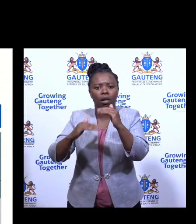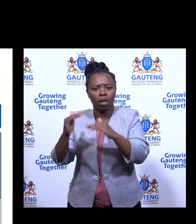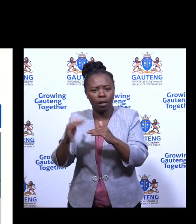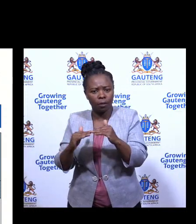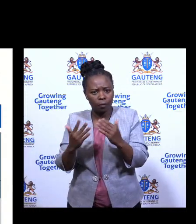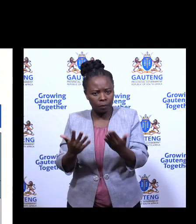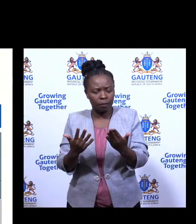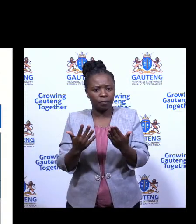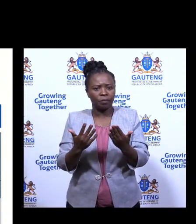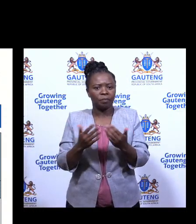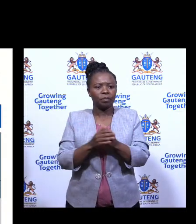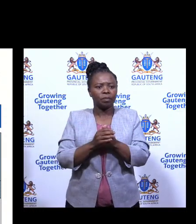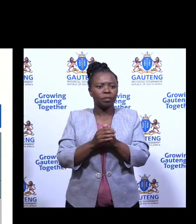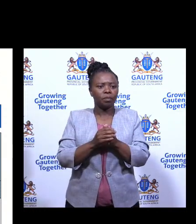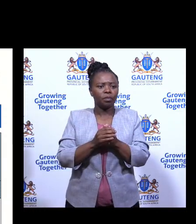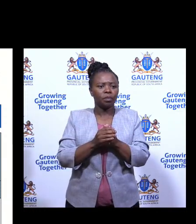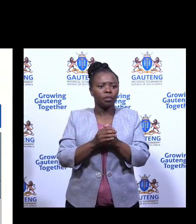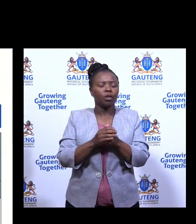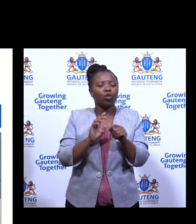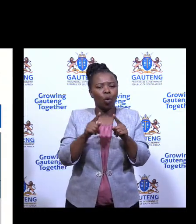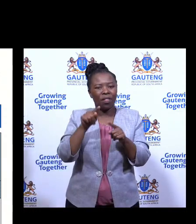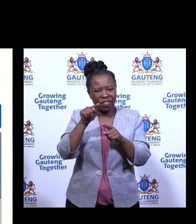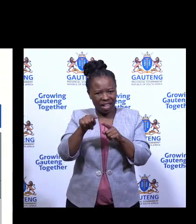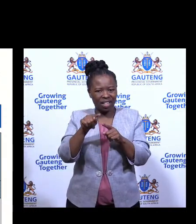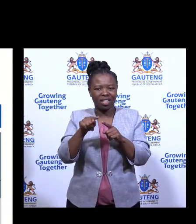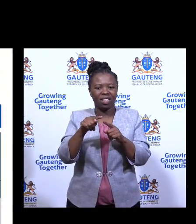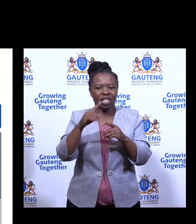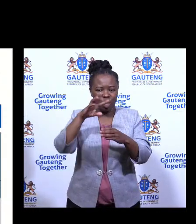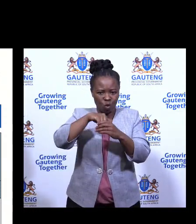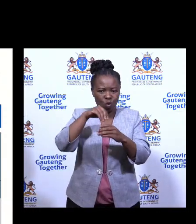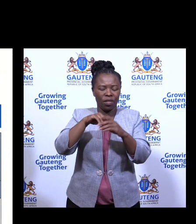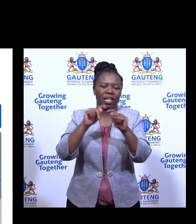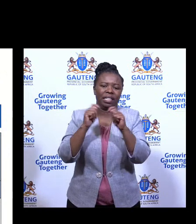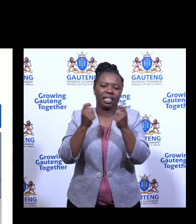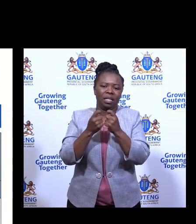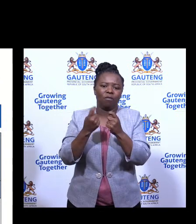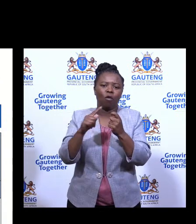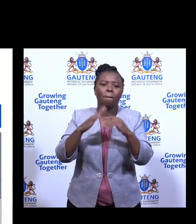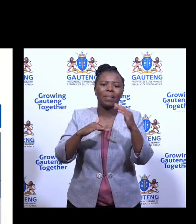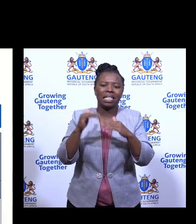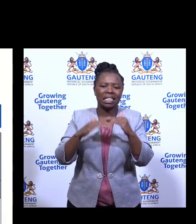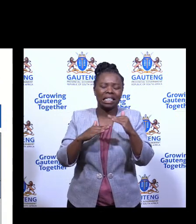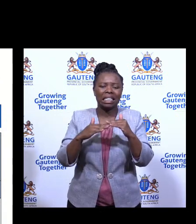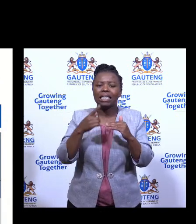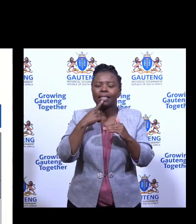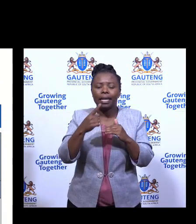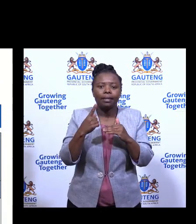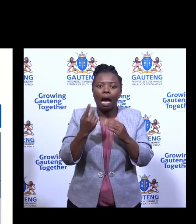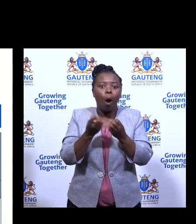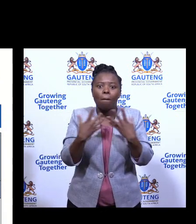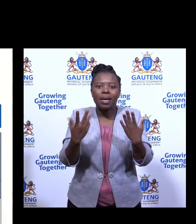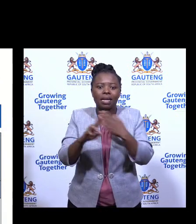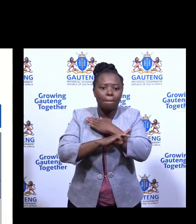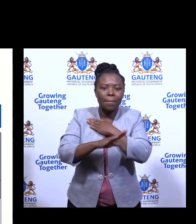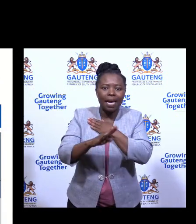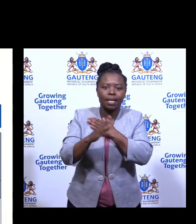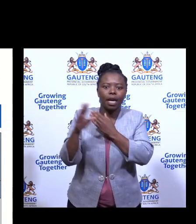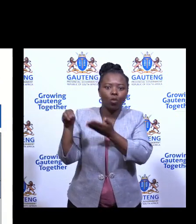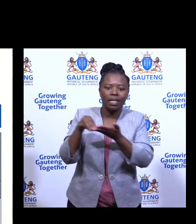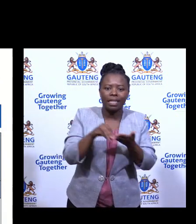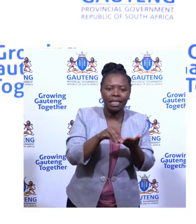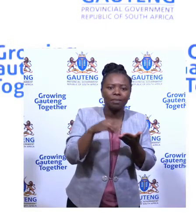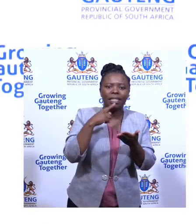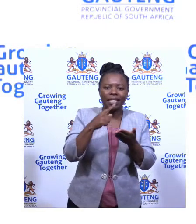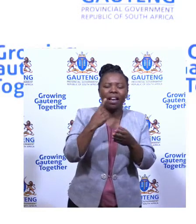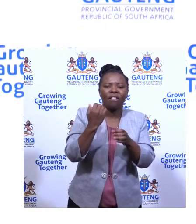of, and that includes the infrastructure team. What more beds can we bring? And they call them